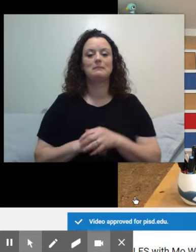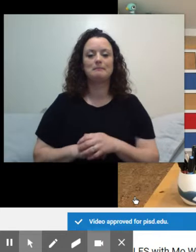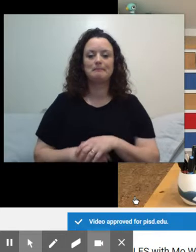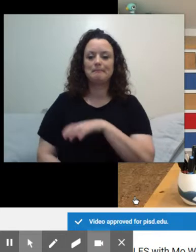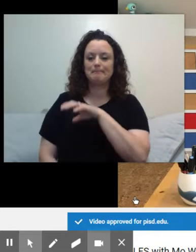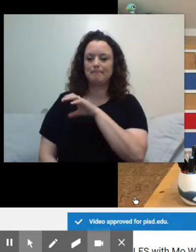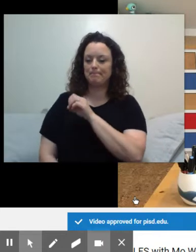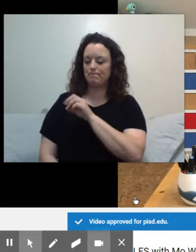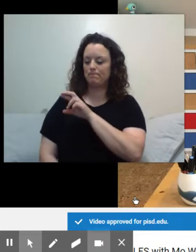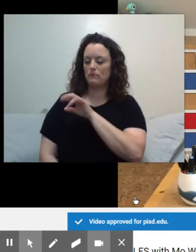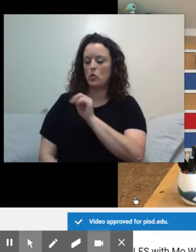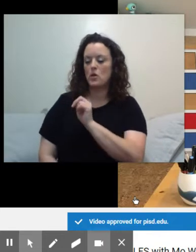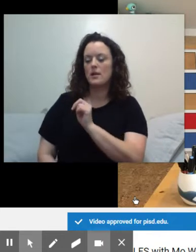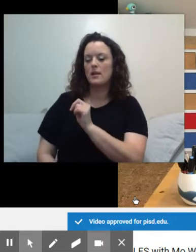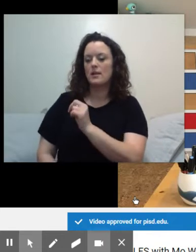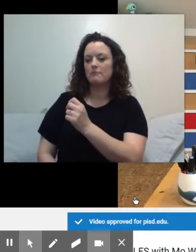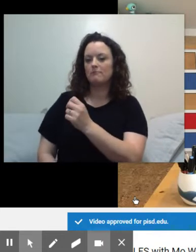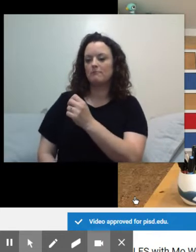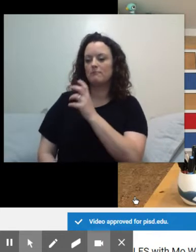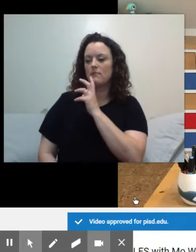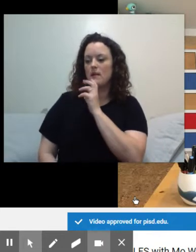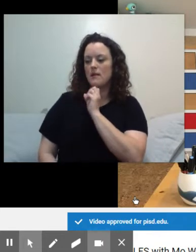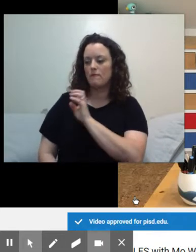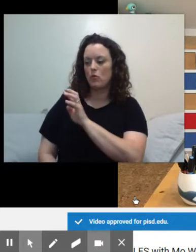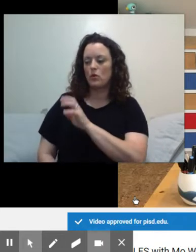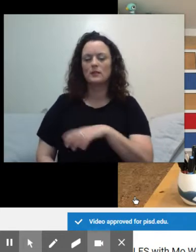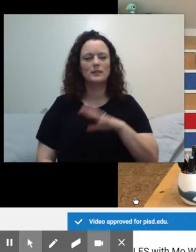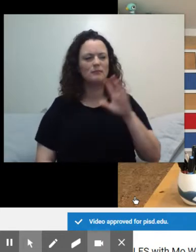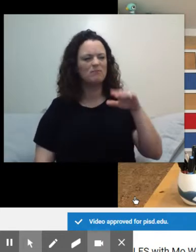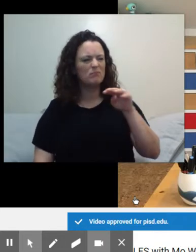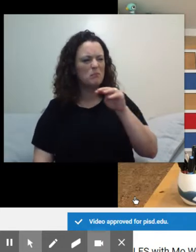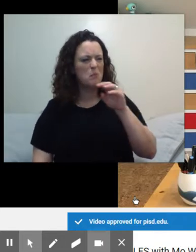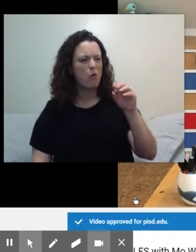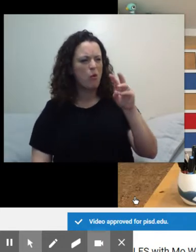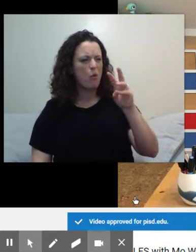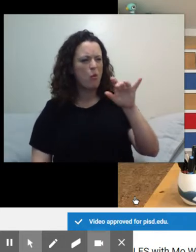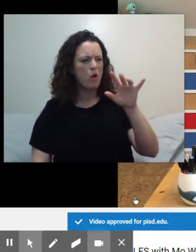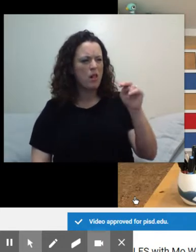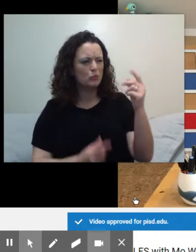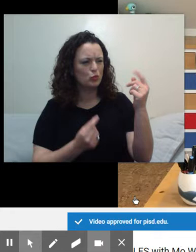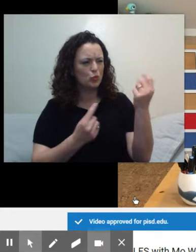Oren, who's 4, says, what does Mo Willems do all day?